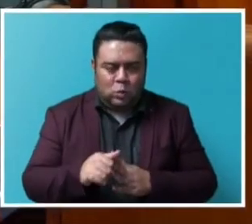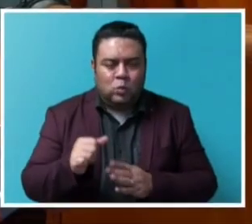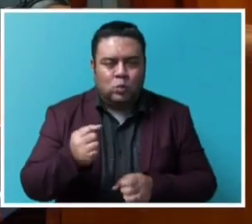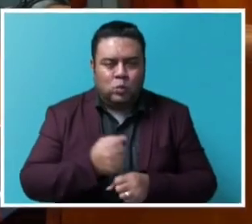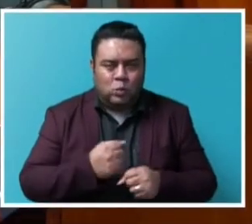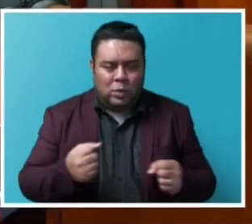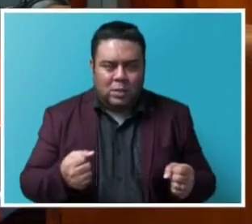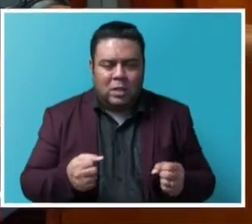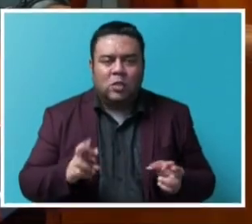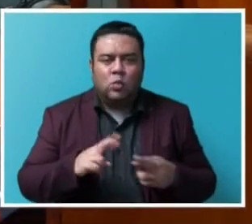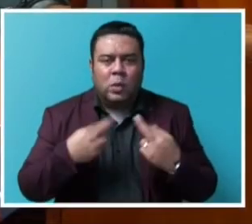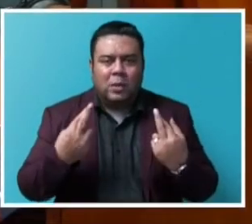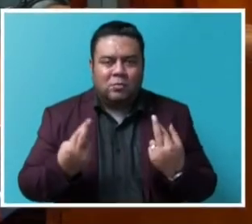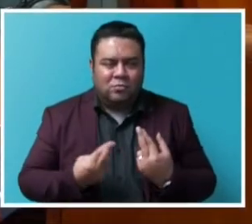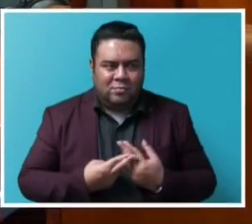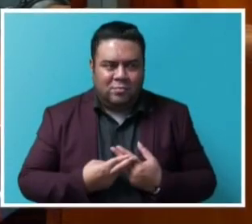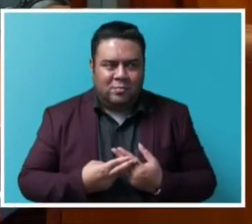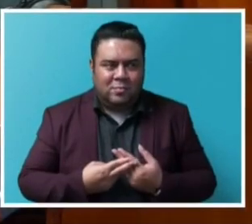its relations